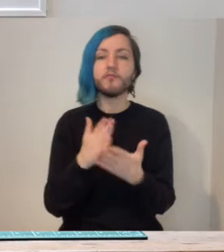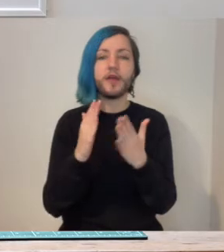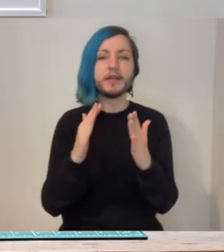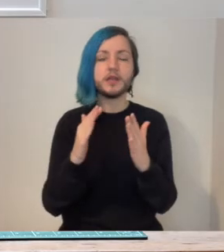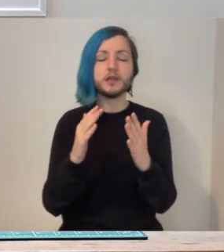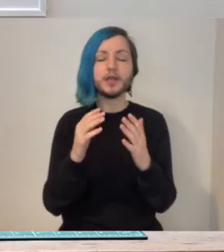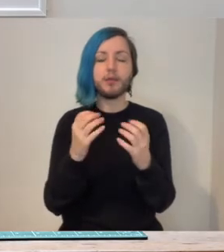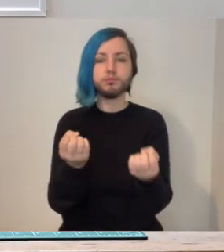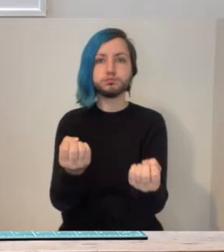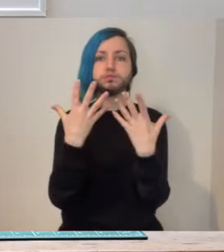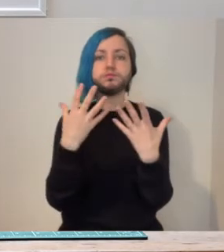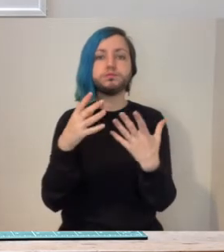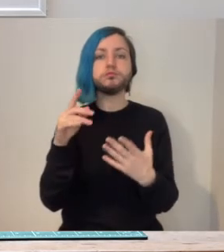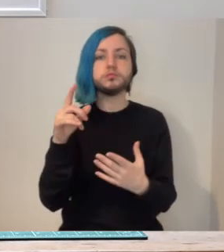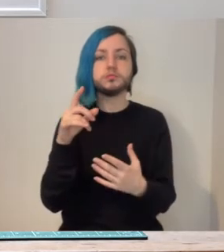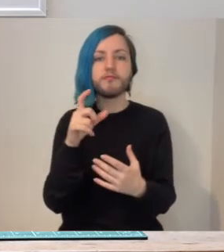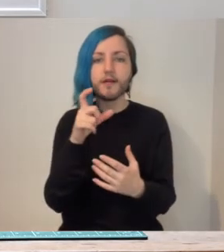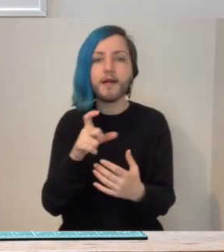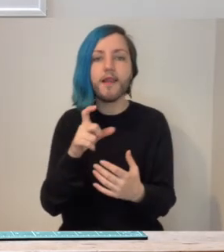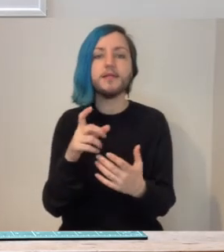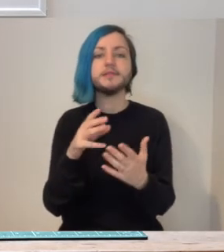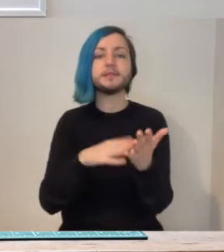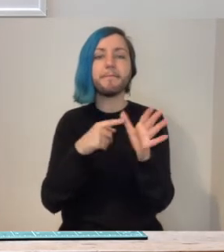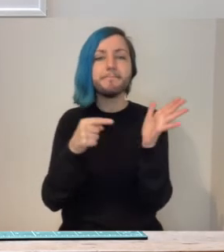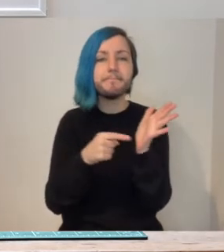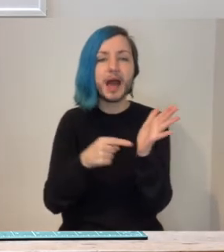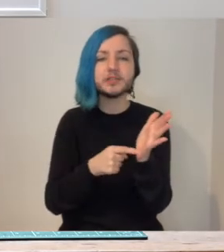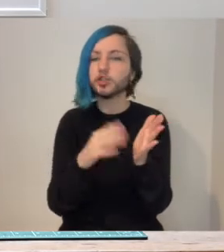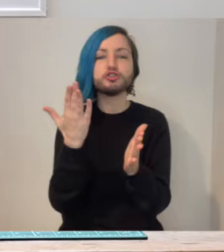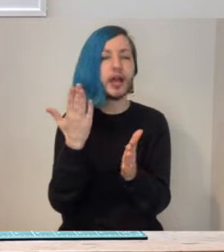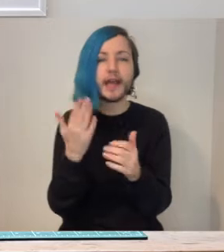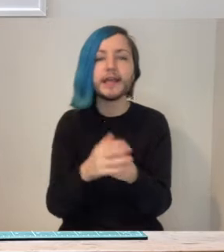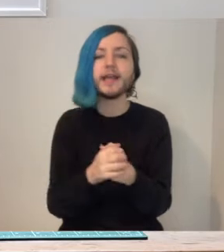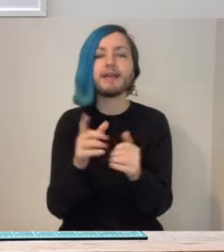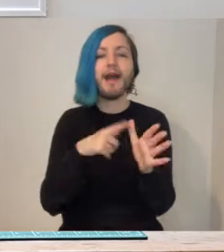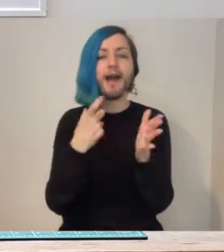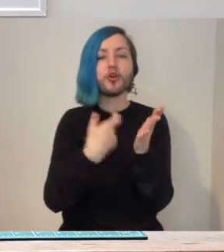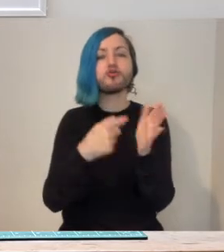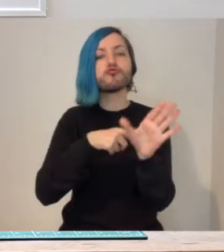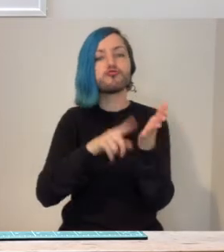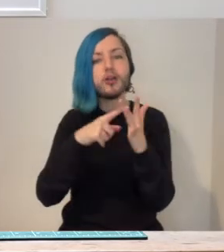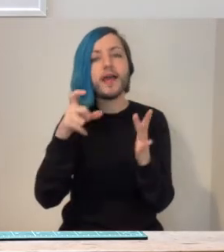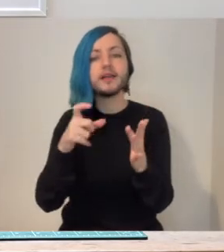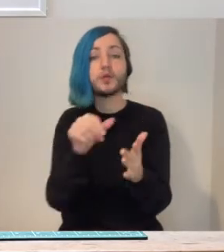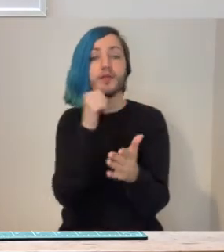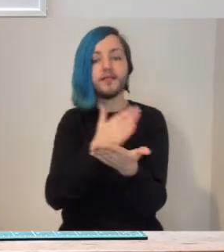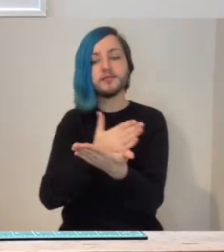very sort of high intensity matte acrylic paints, which give a really nice